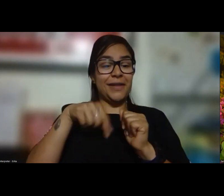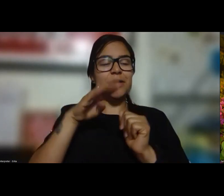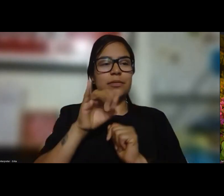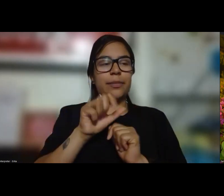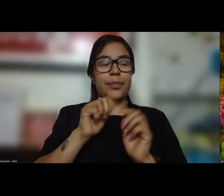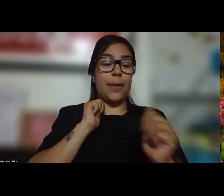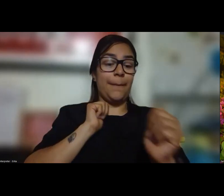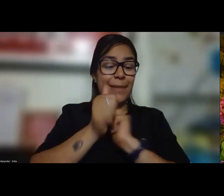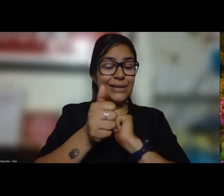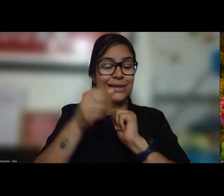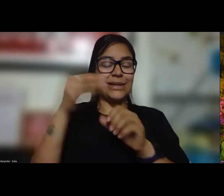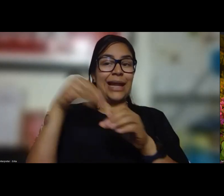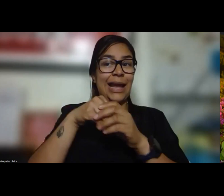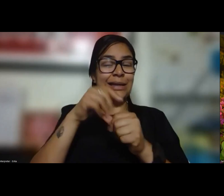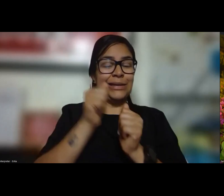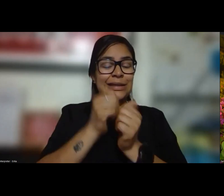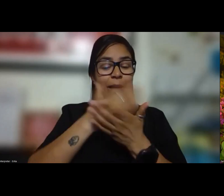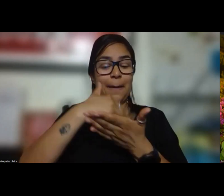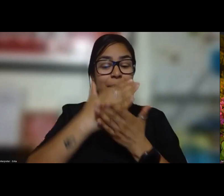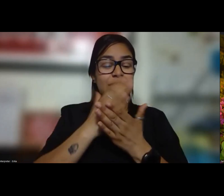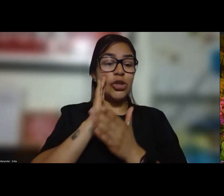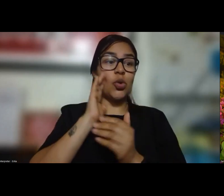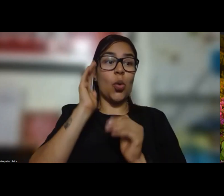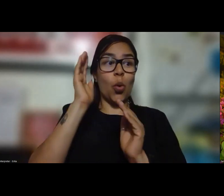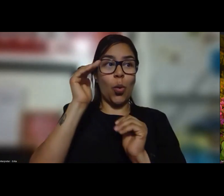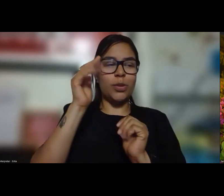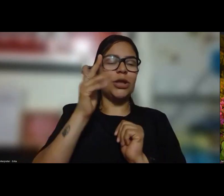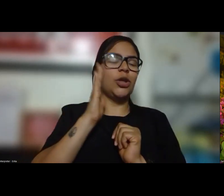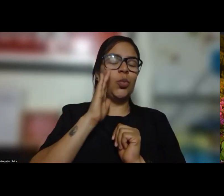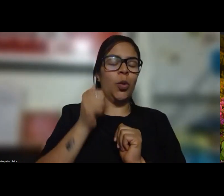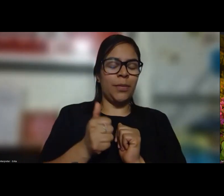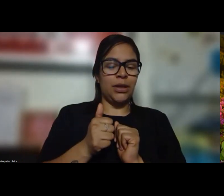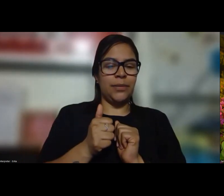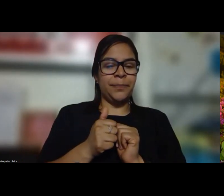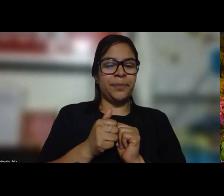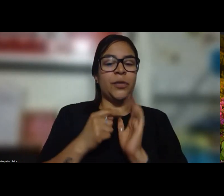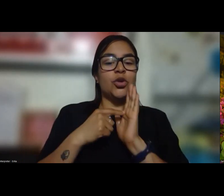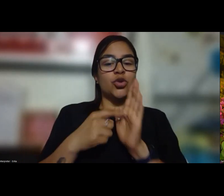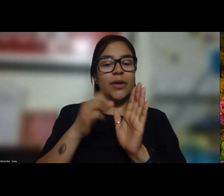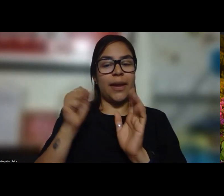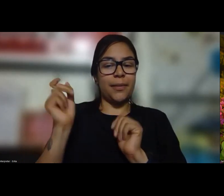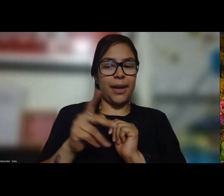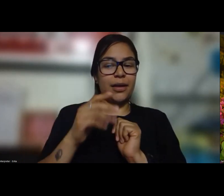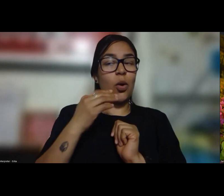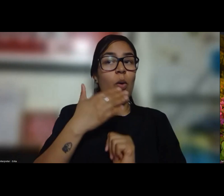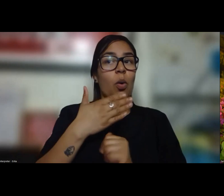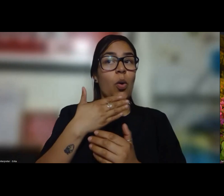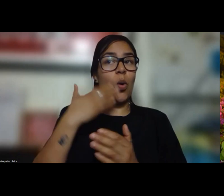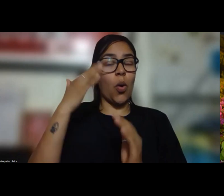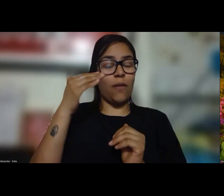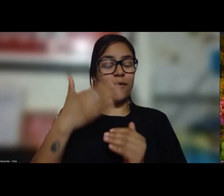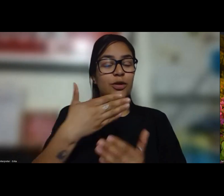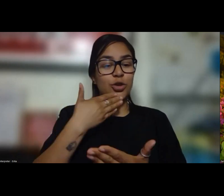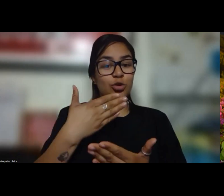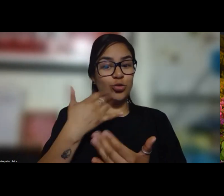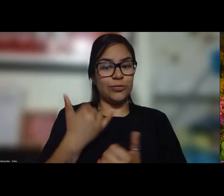the budget, we will be launching our process for all these components in a very near future. And we really, really